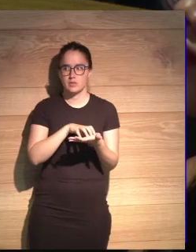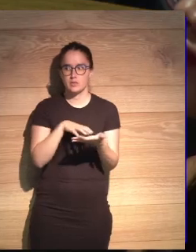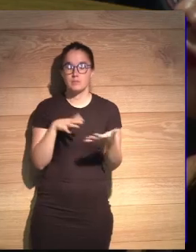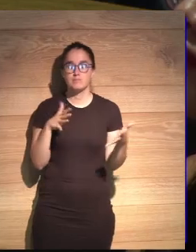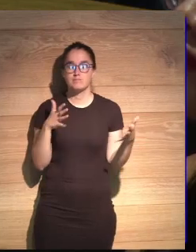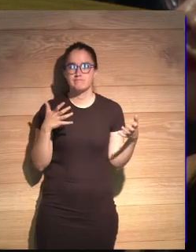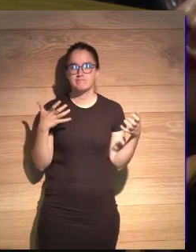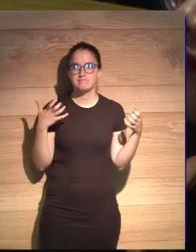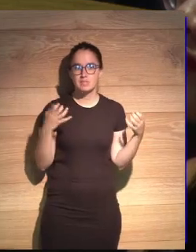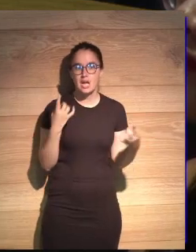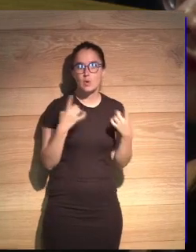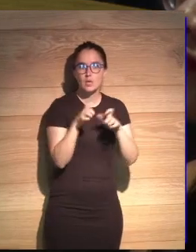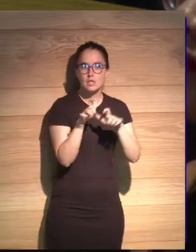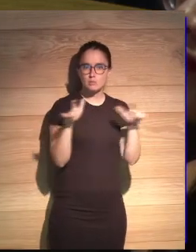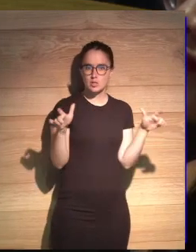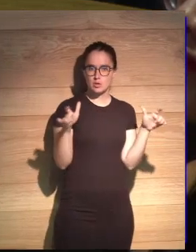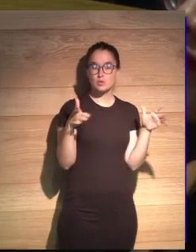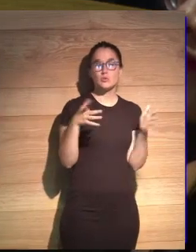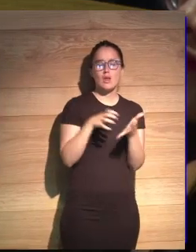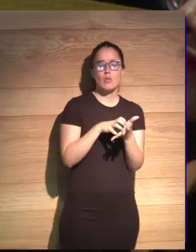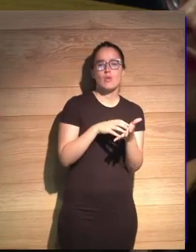a question for you.